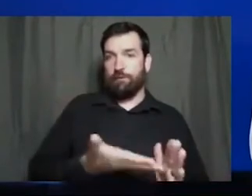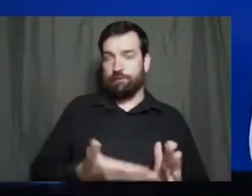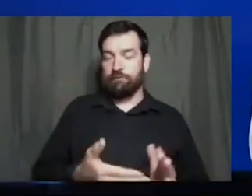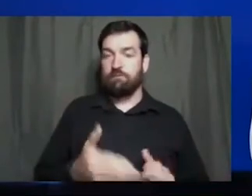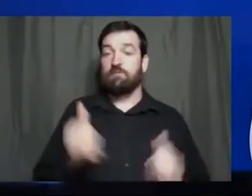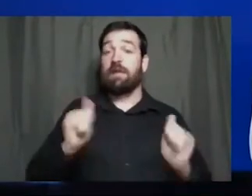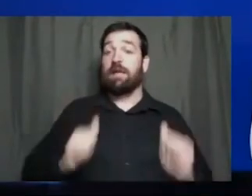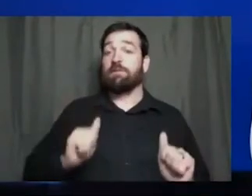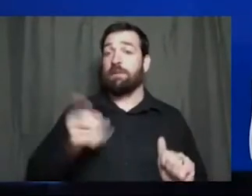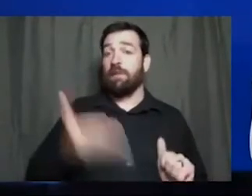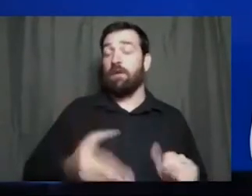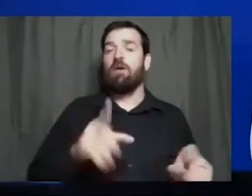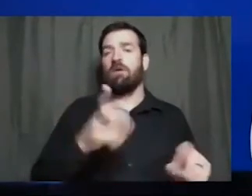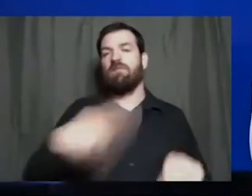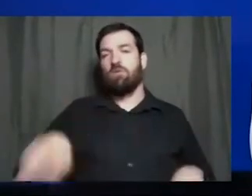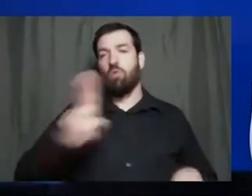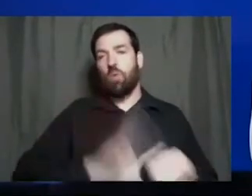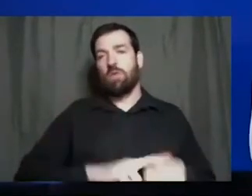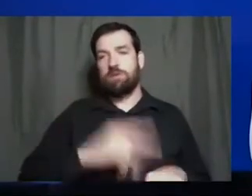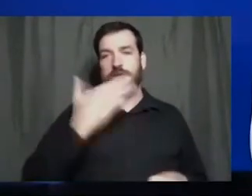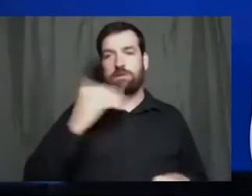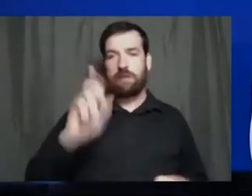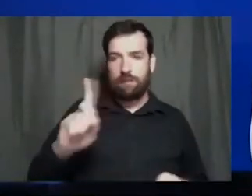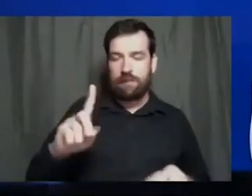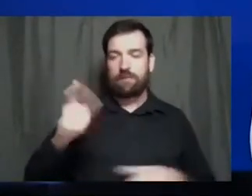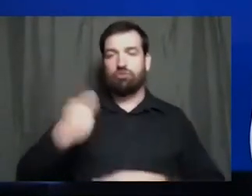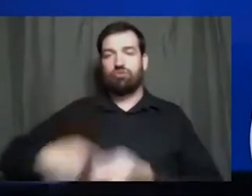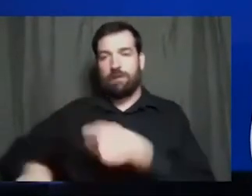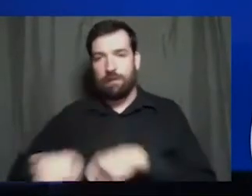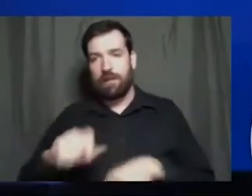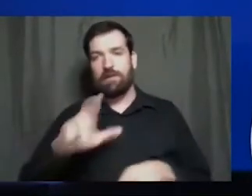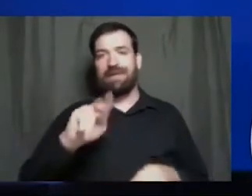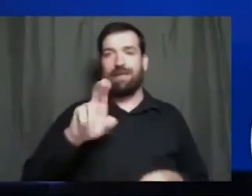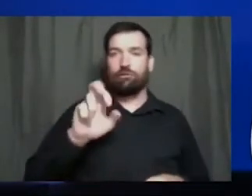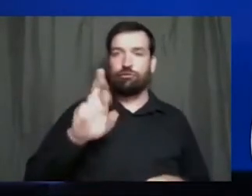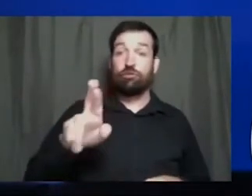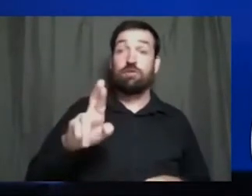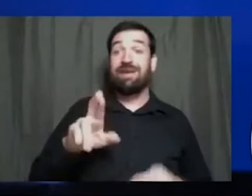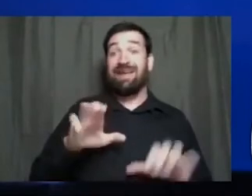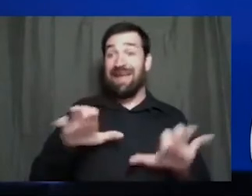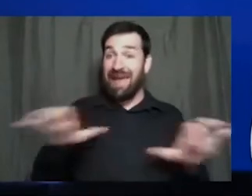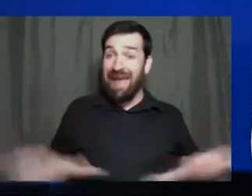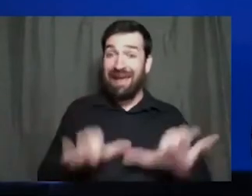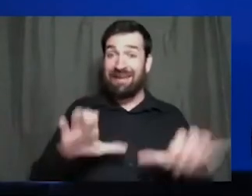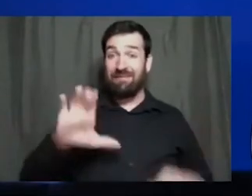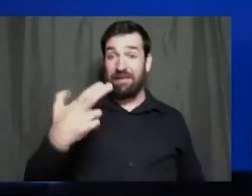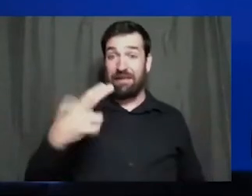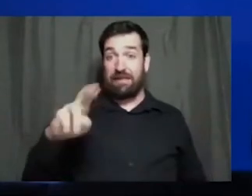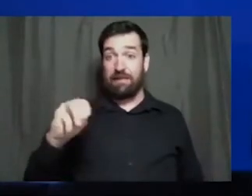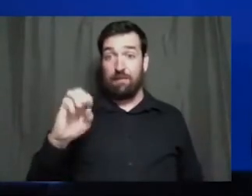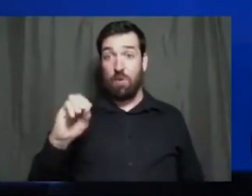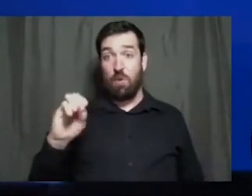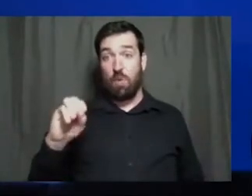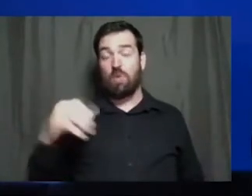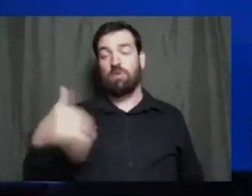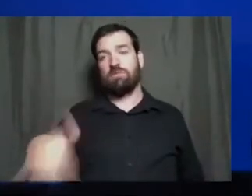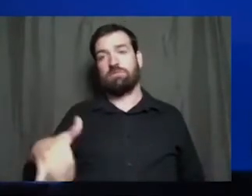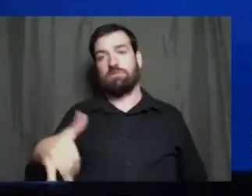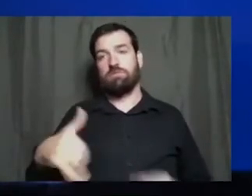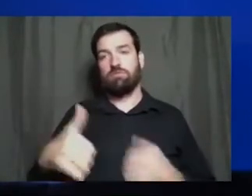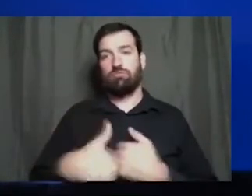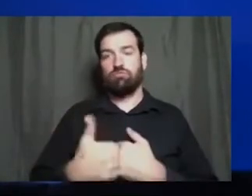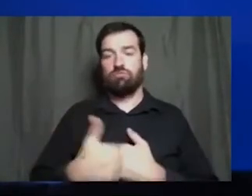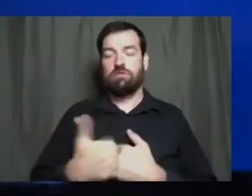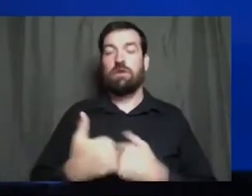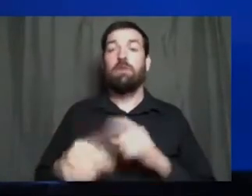course, diabetes, kidney failure, transplant, cancer, especially active chemotherapy is really the real risk. But obesity's still on that list.